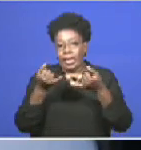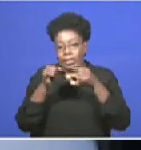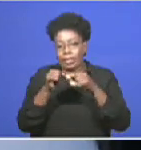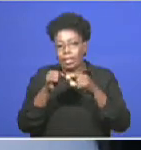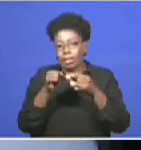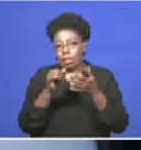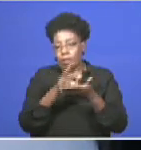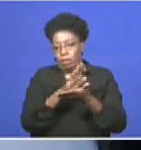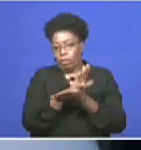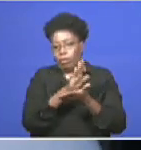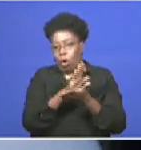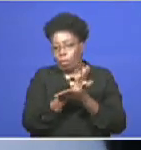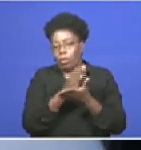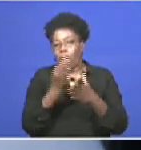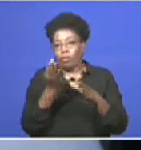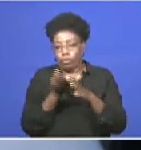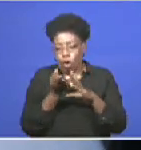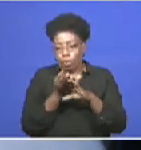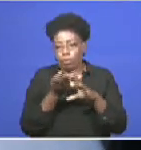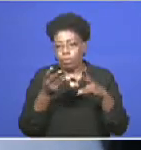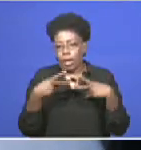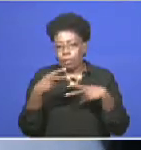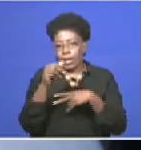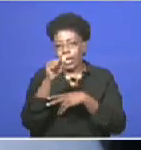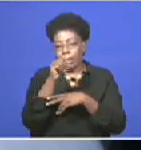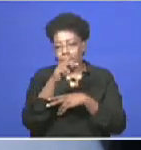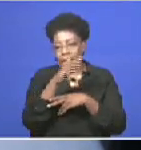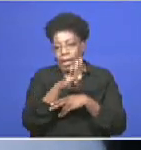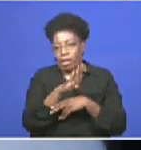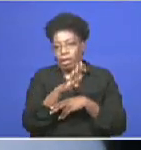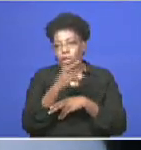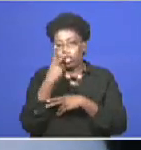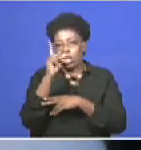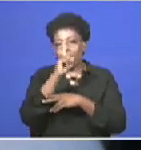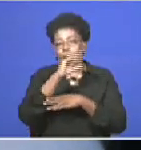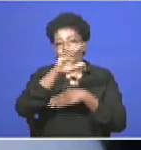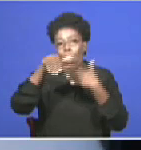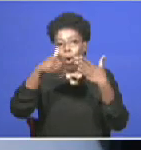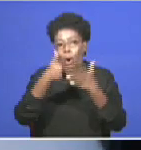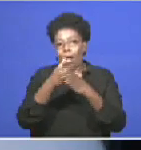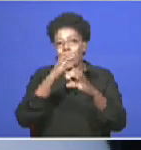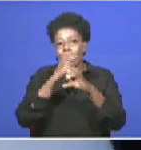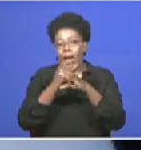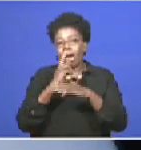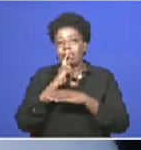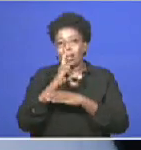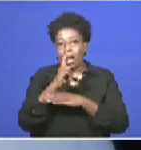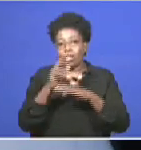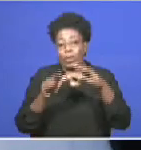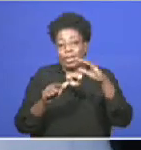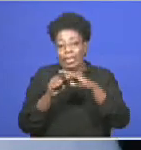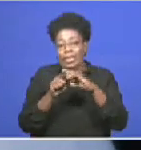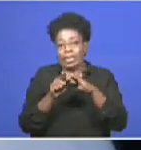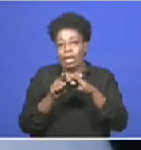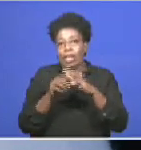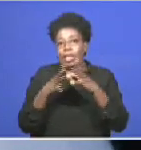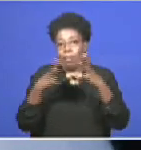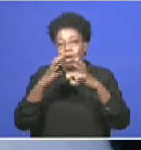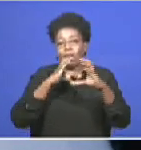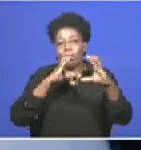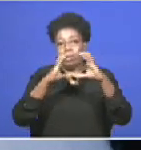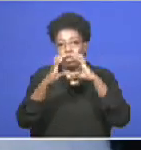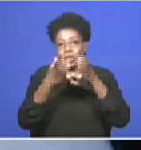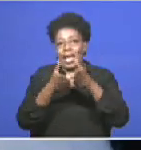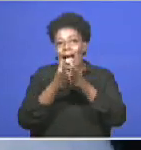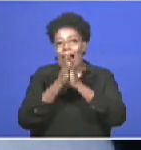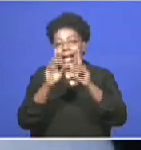form. We also have the AVL. We're able to see where all of our cars are, so we can limit the amount of communication by asking